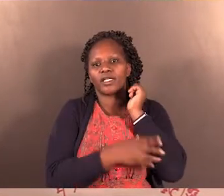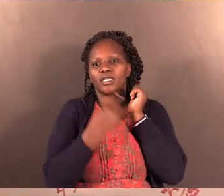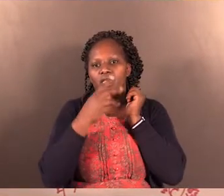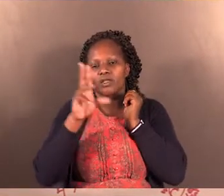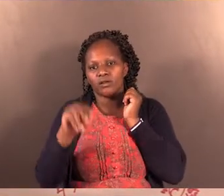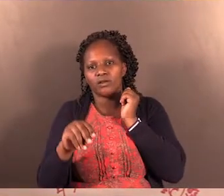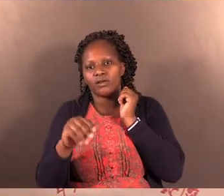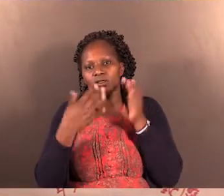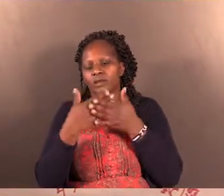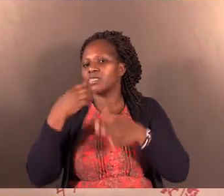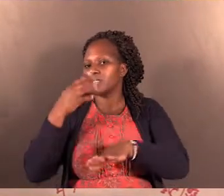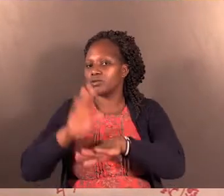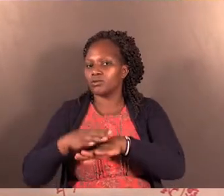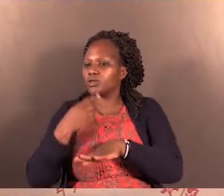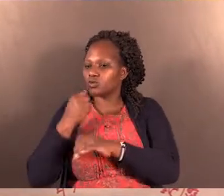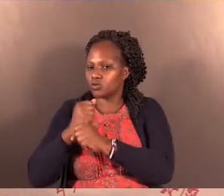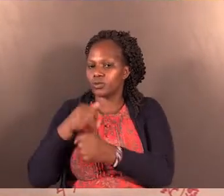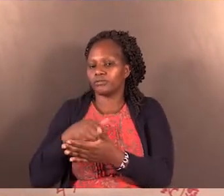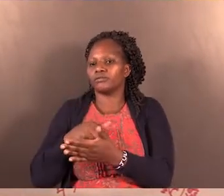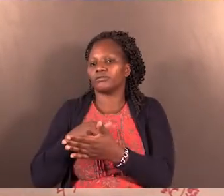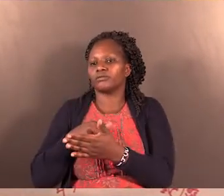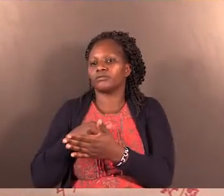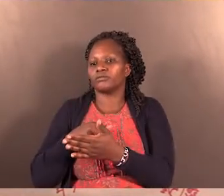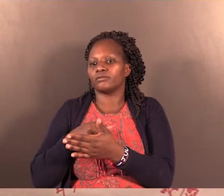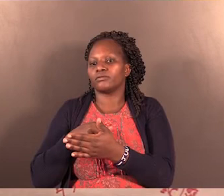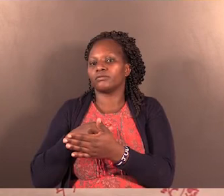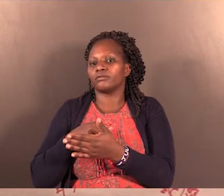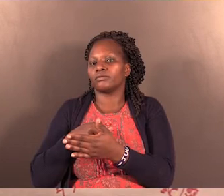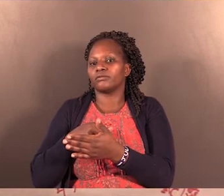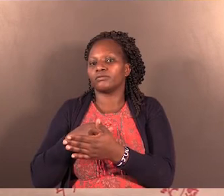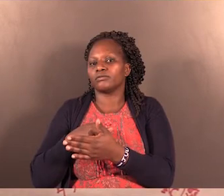no. If it's something which is good, do it.